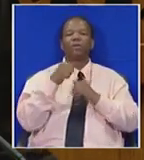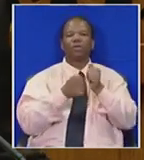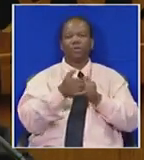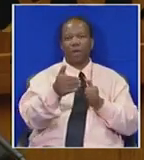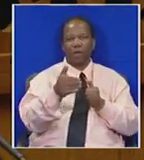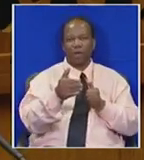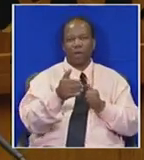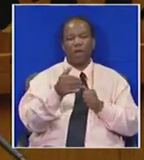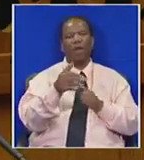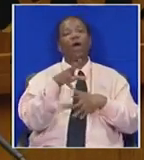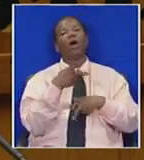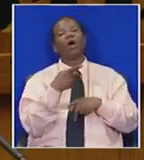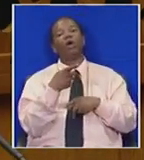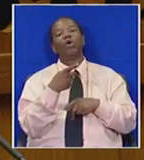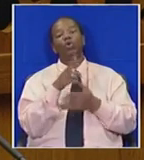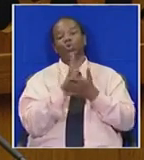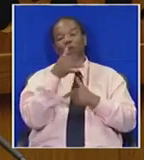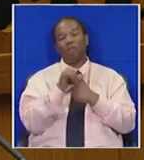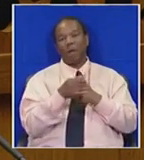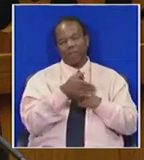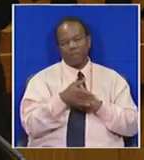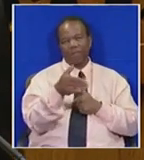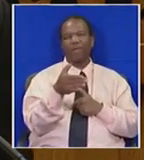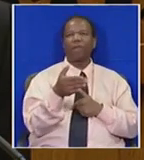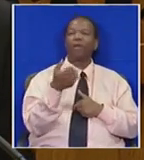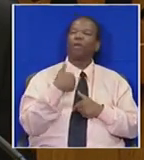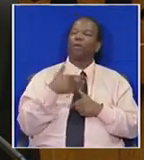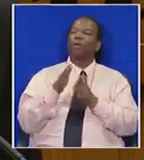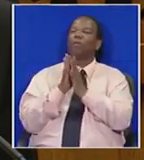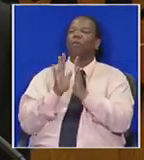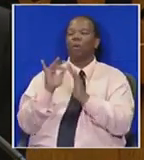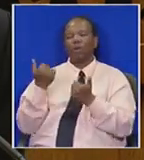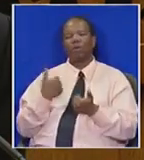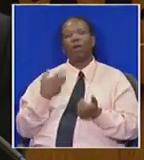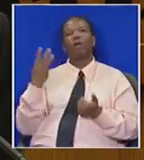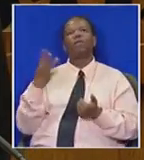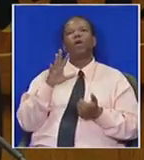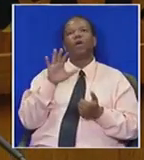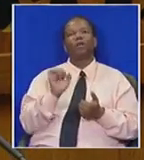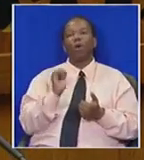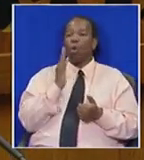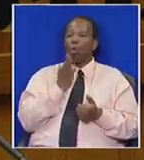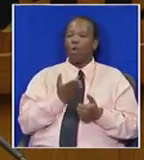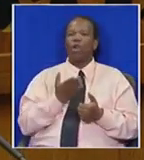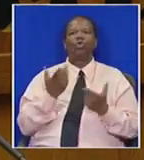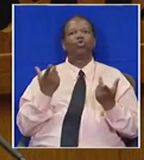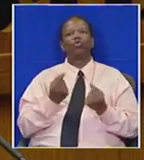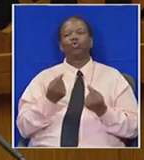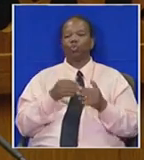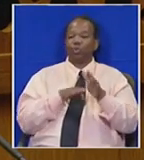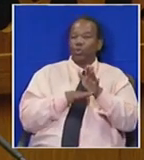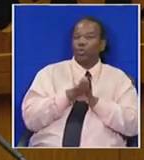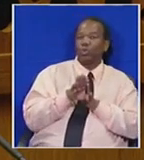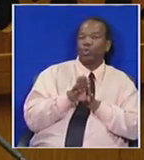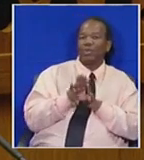In the next 12 months, honorable members, to get South Africa ready for the fourth industrial revolution, we will develop a skills